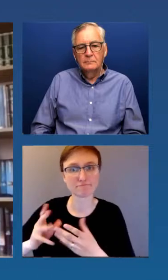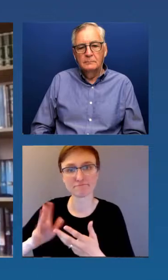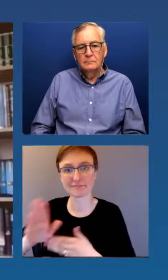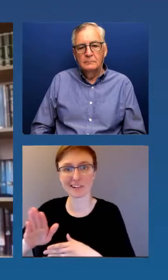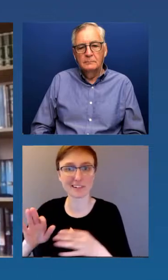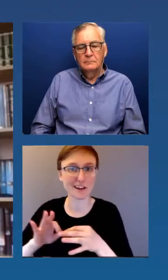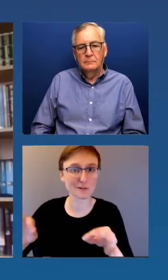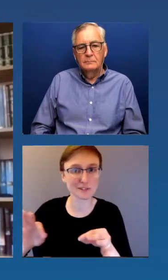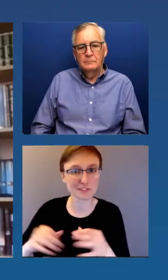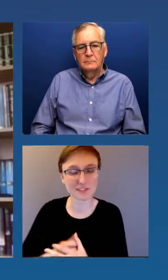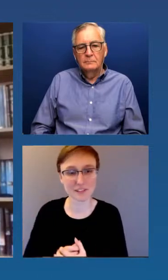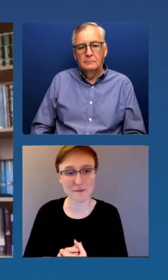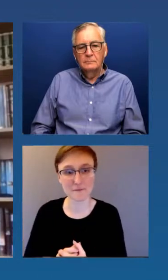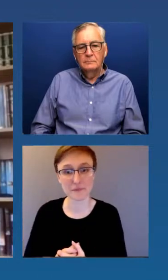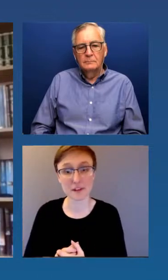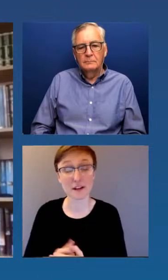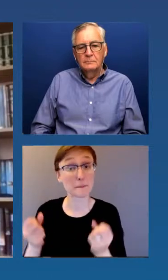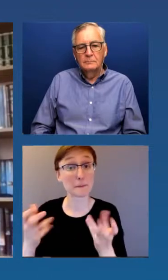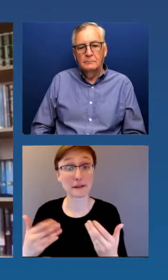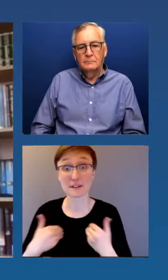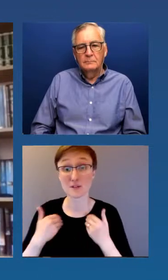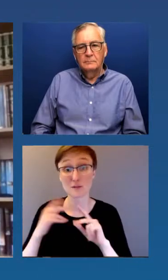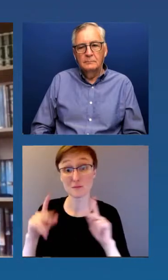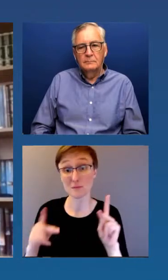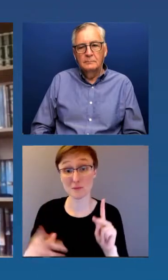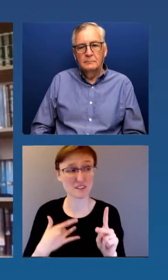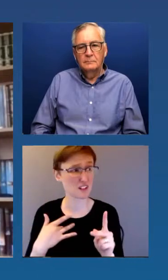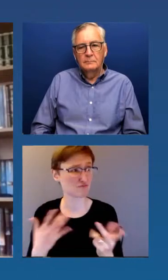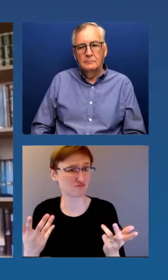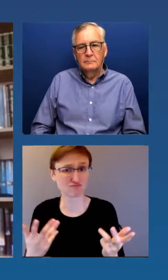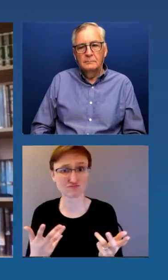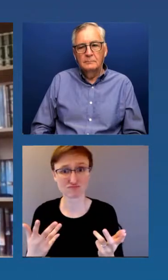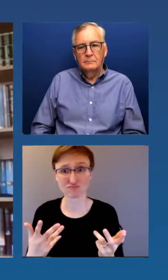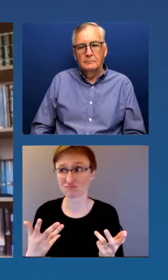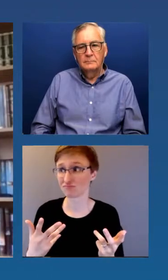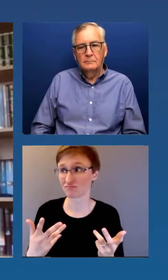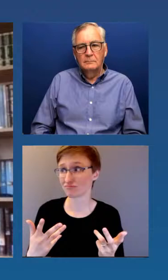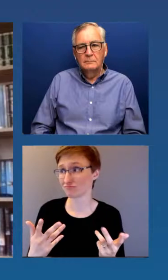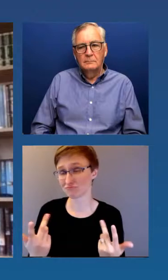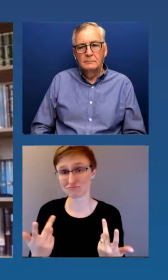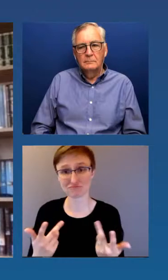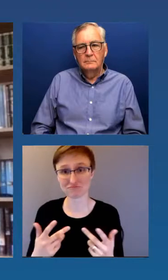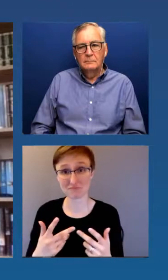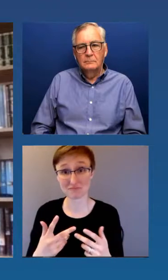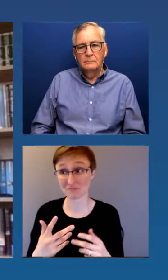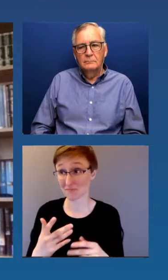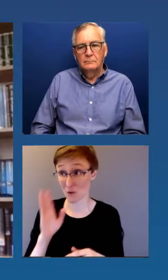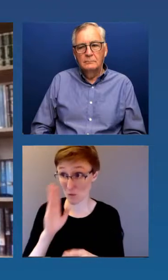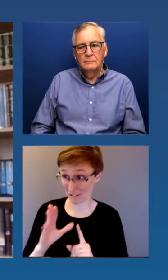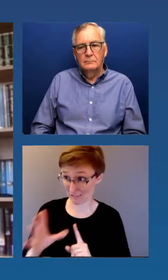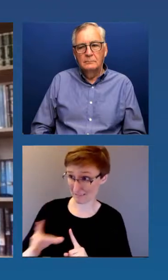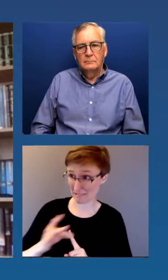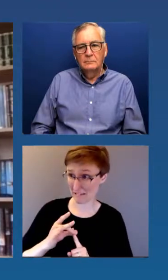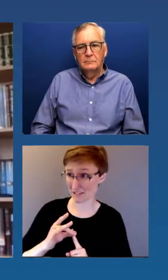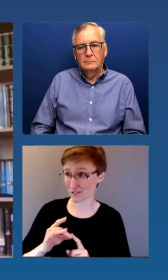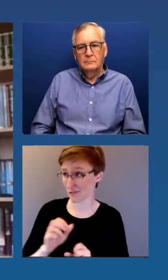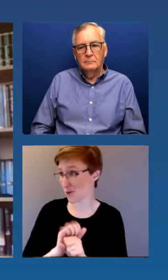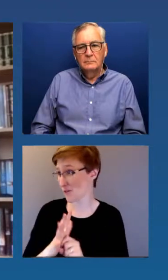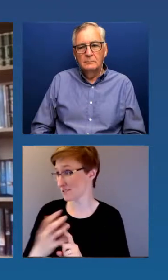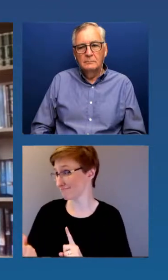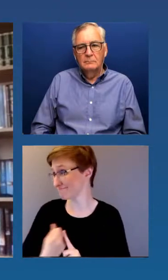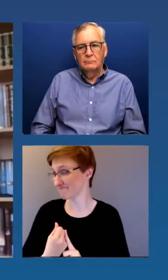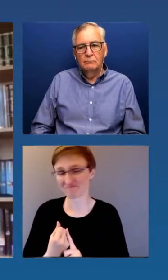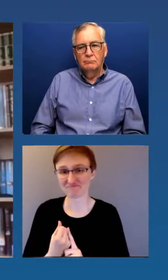is that youth feel immune to COVID, and also, you know, probably weren't really reflected in a lot of, you know, the overall public